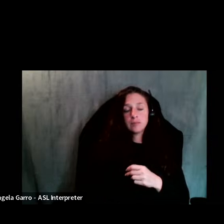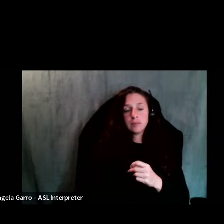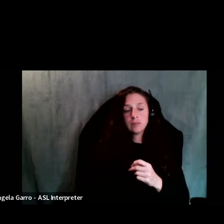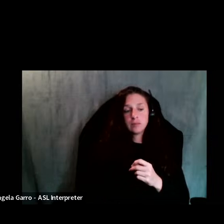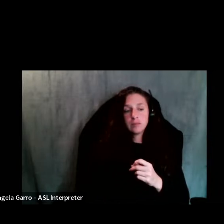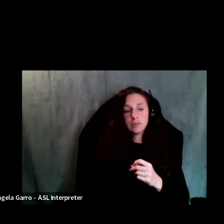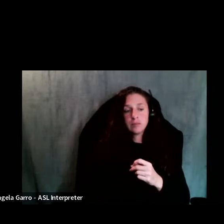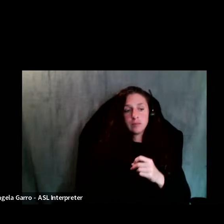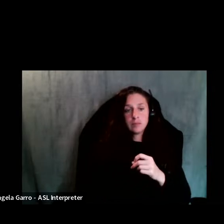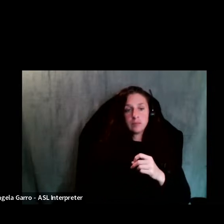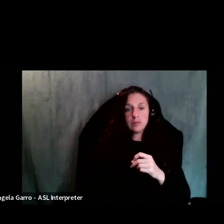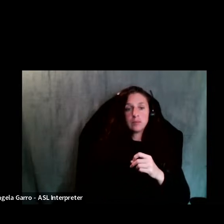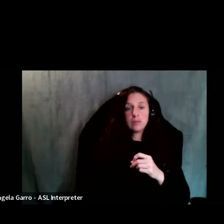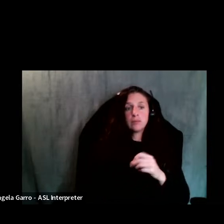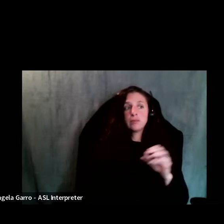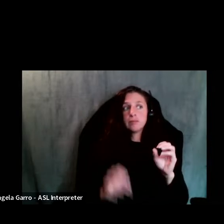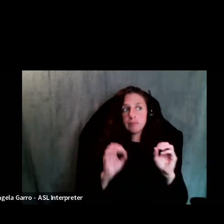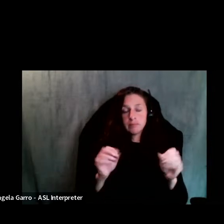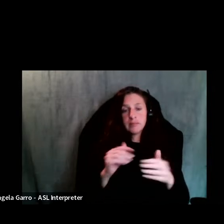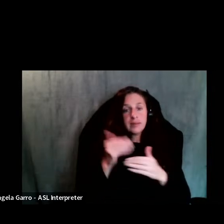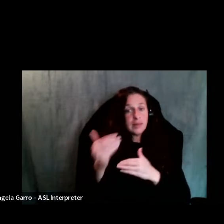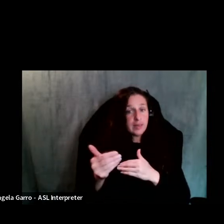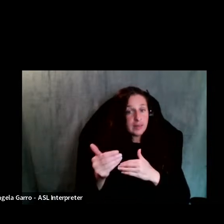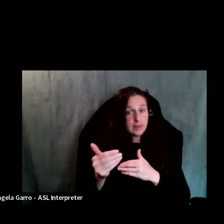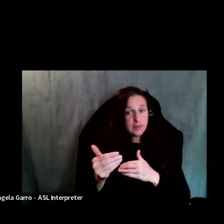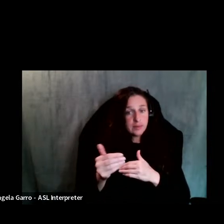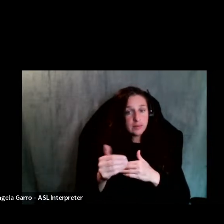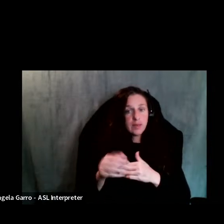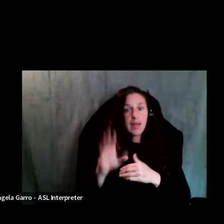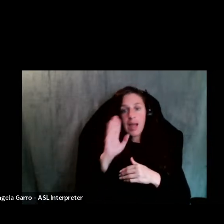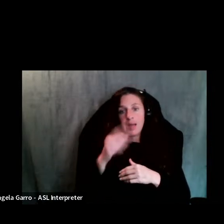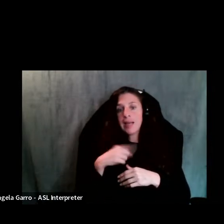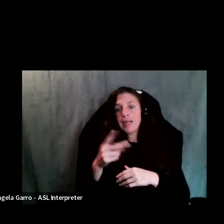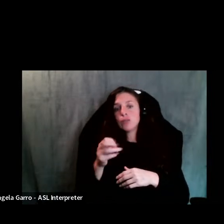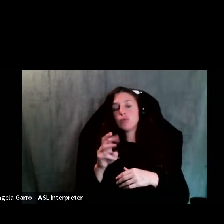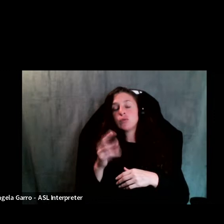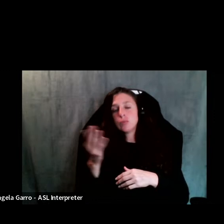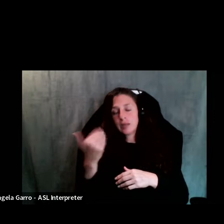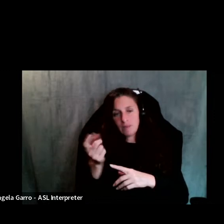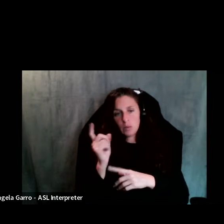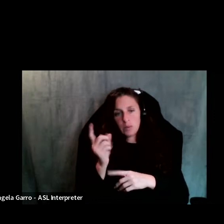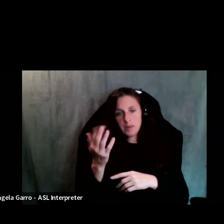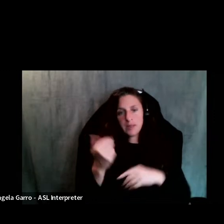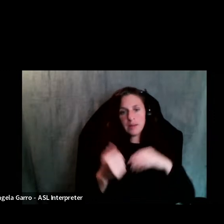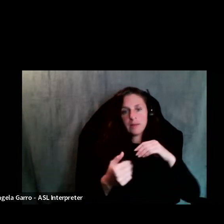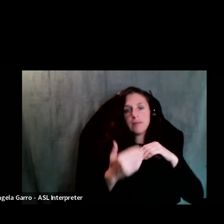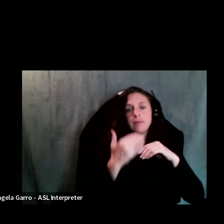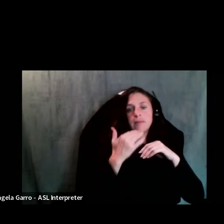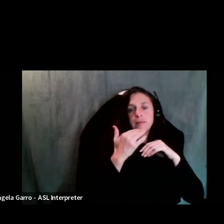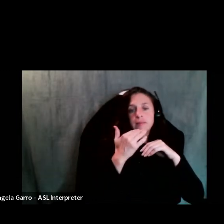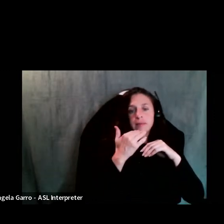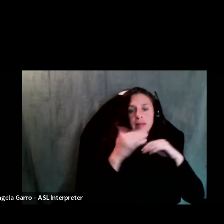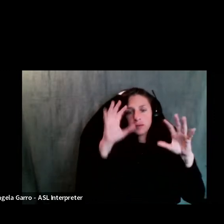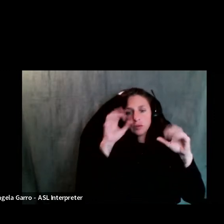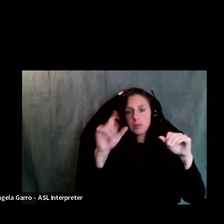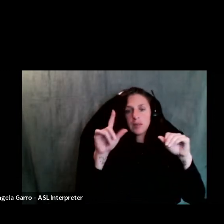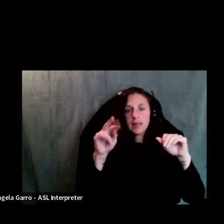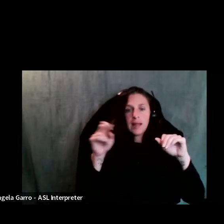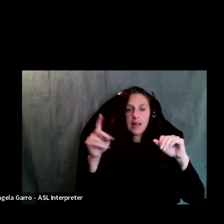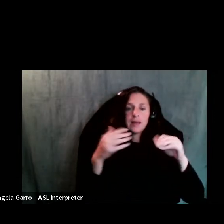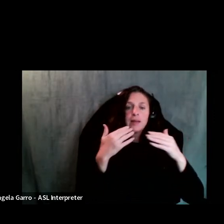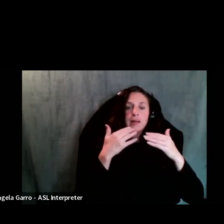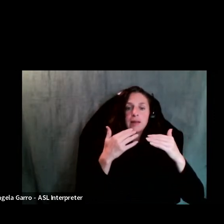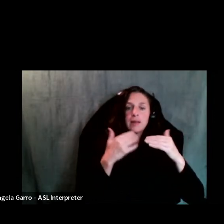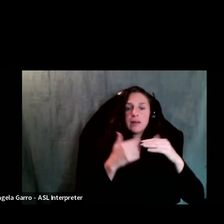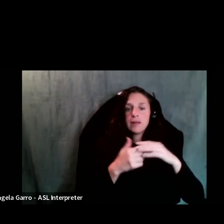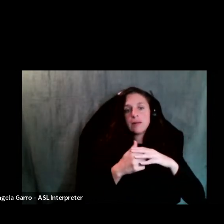All right. Can we move to the next speaker? Hi, I'm Andrew. Can you hear me? Okay, Andrew, you got 1 minute. Thank you, Superintendent Land. I want to thank the board.